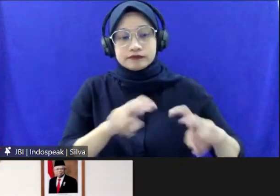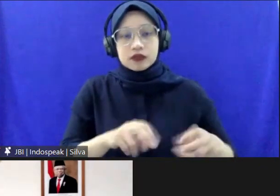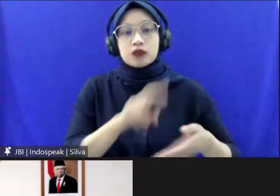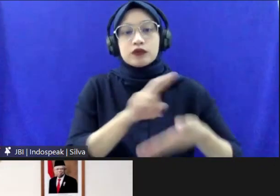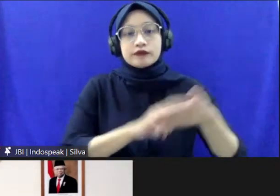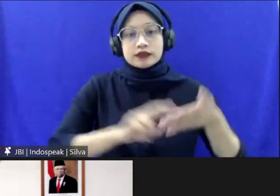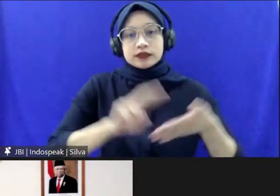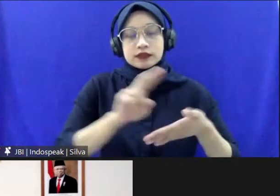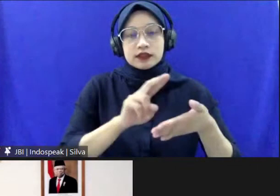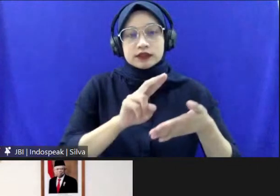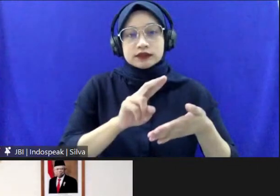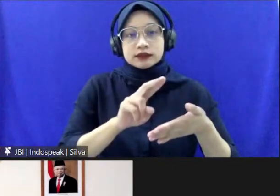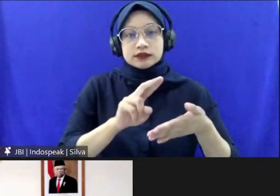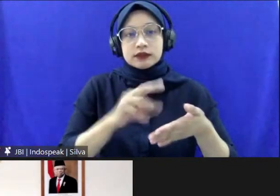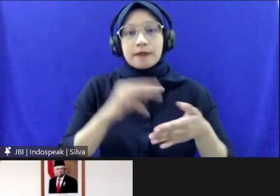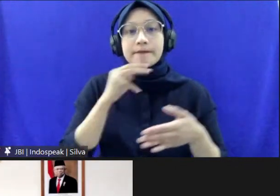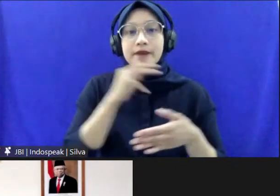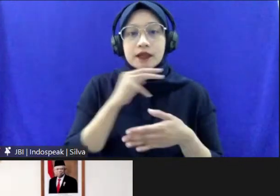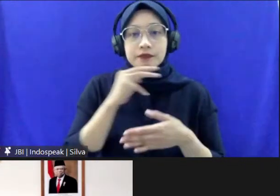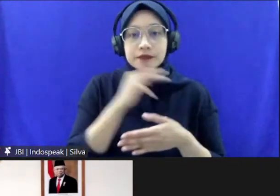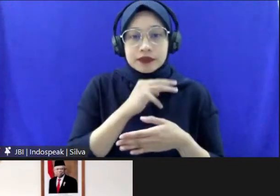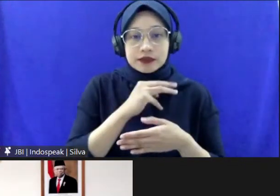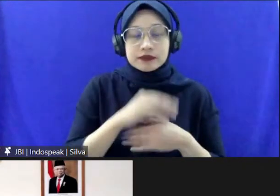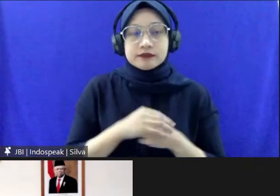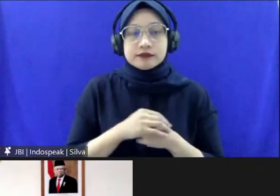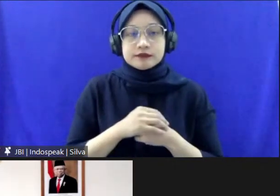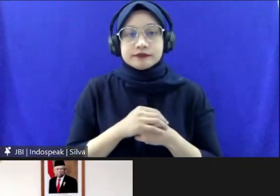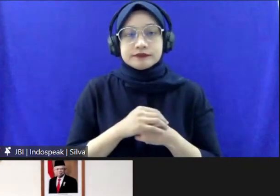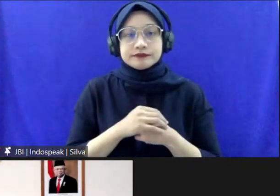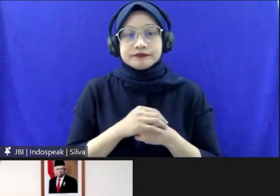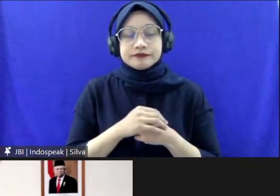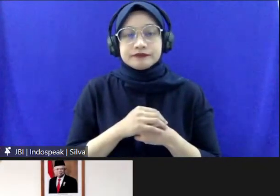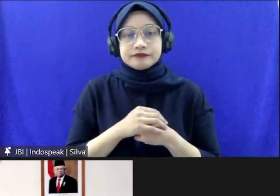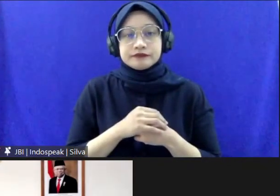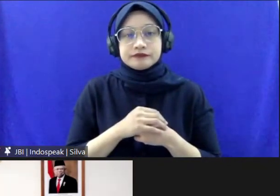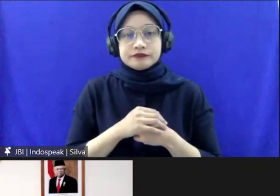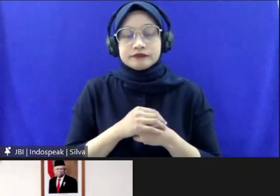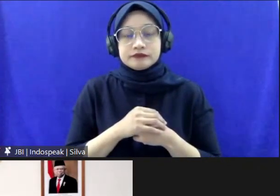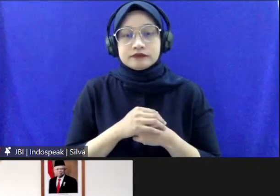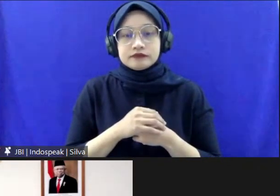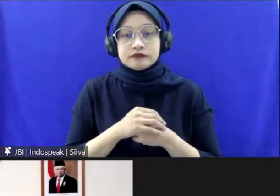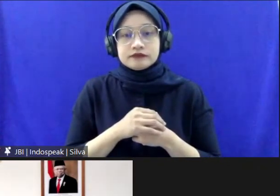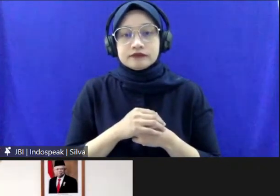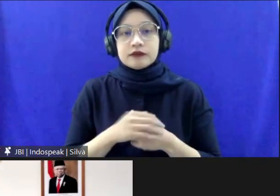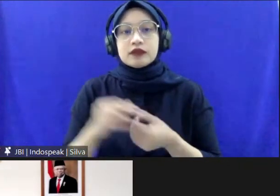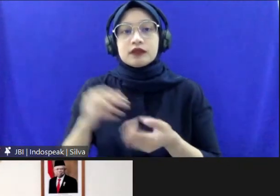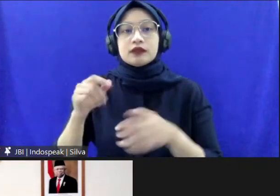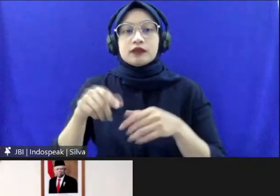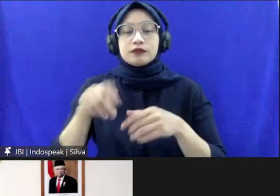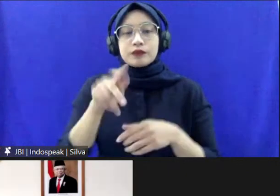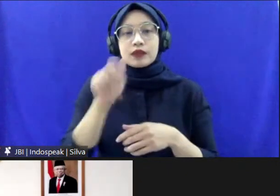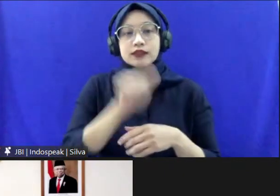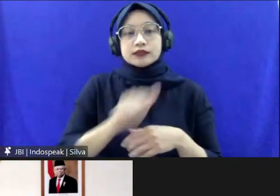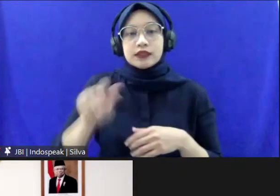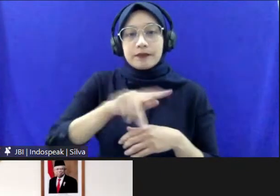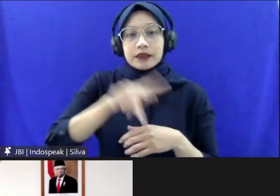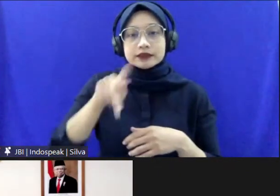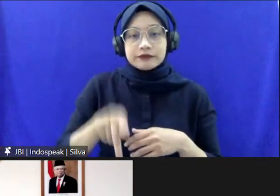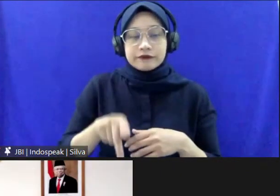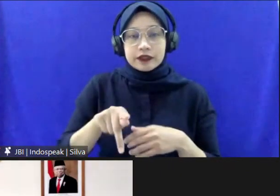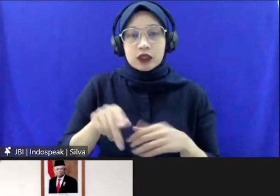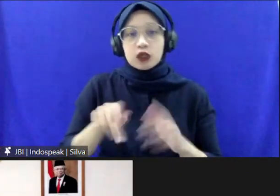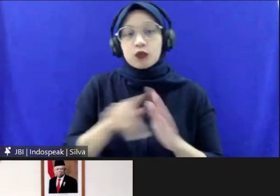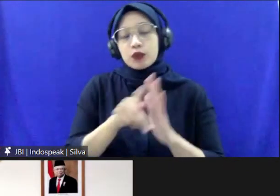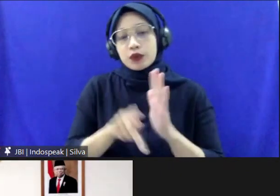while Professor Cameron is the Director of Disadvantage and Wellbeing in the Asia Pacific Program at the Melbourne